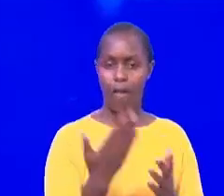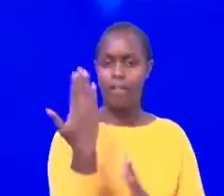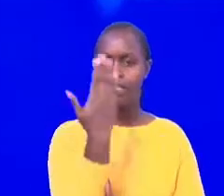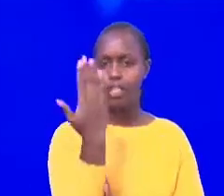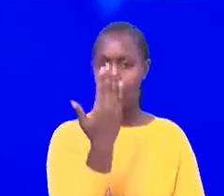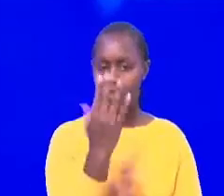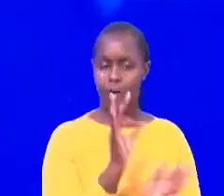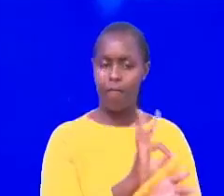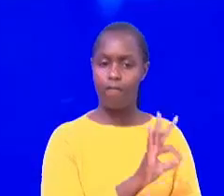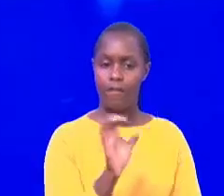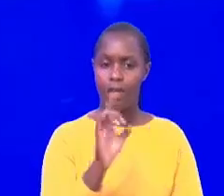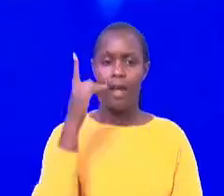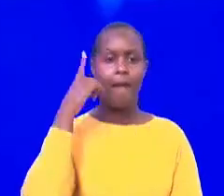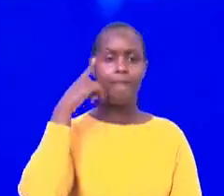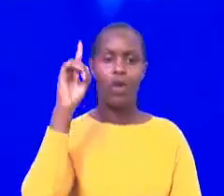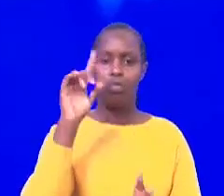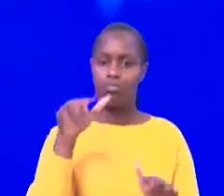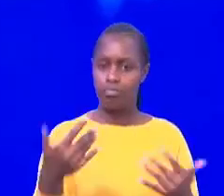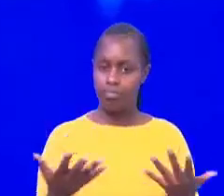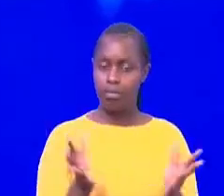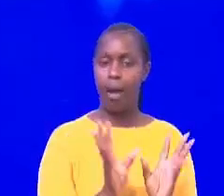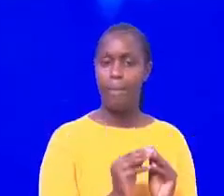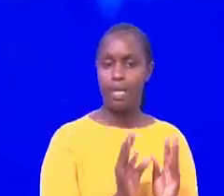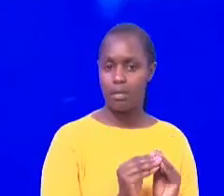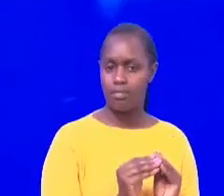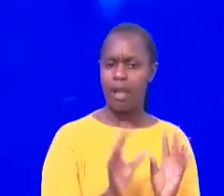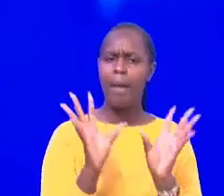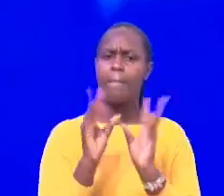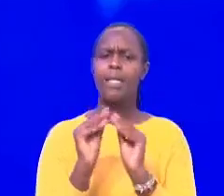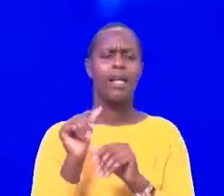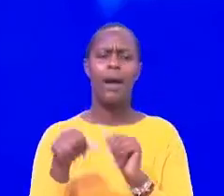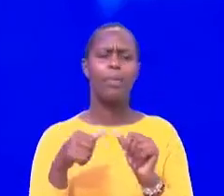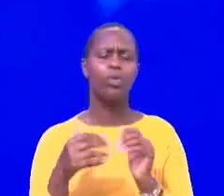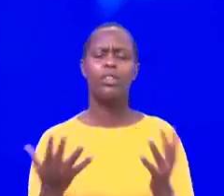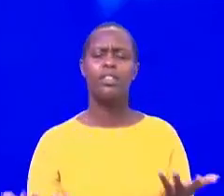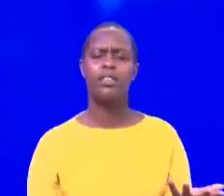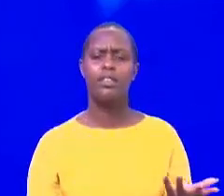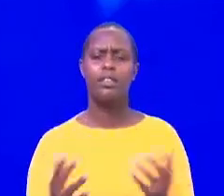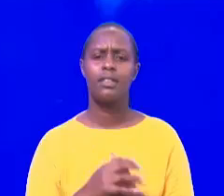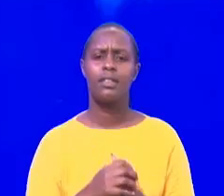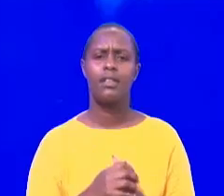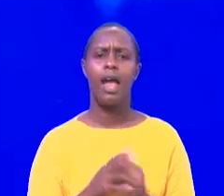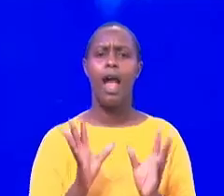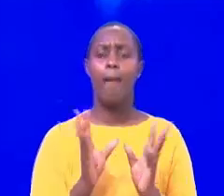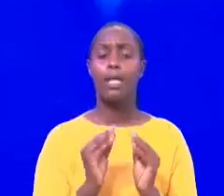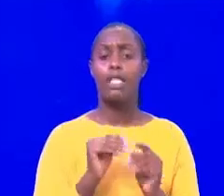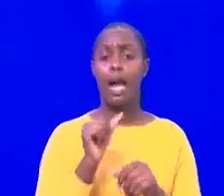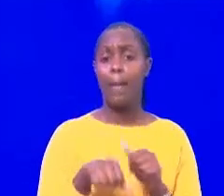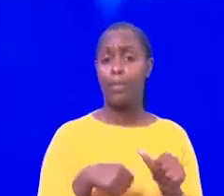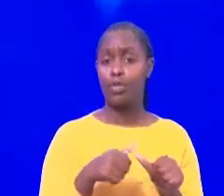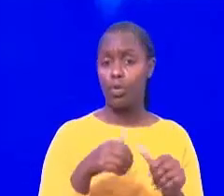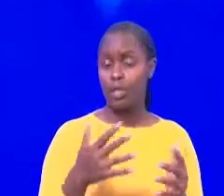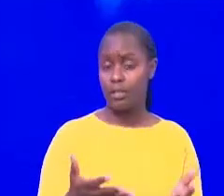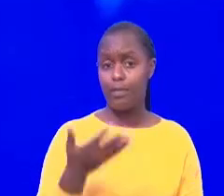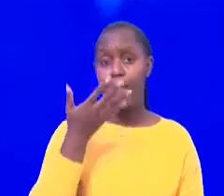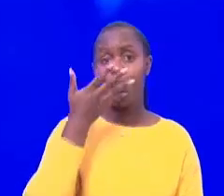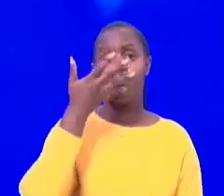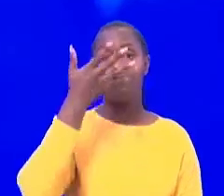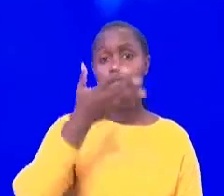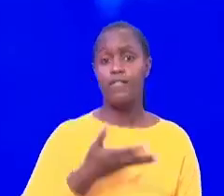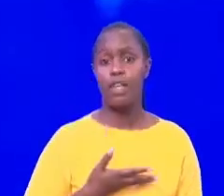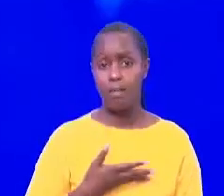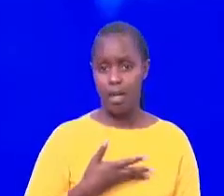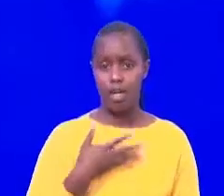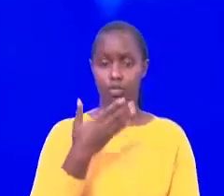Facilitation fee for the meeting. And this meeting was about what? It was about responding to the